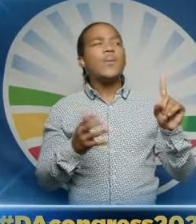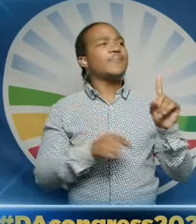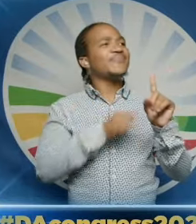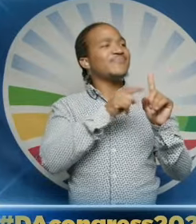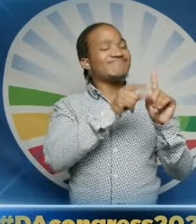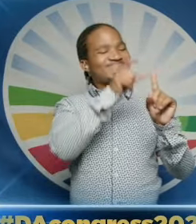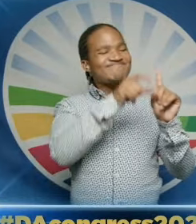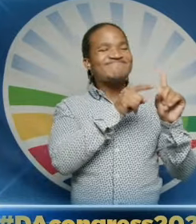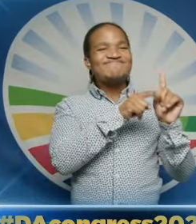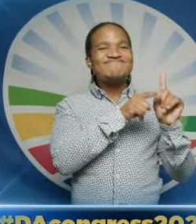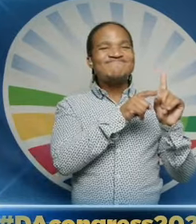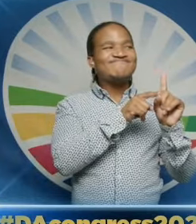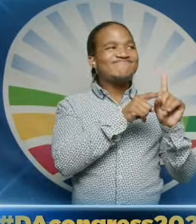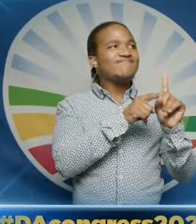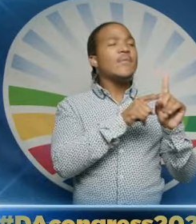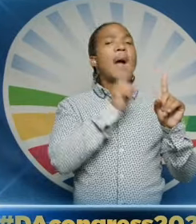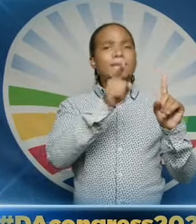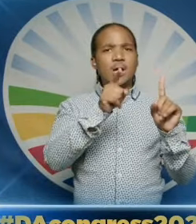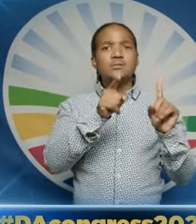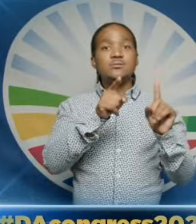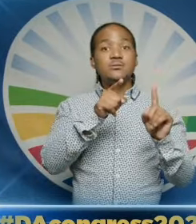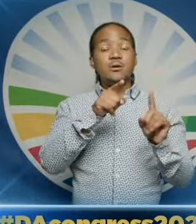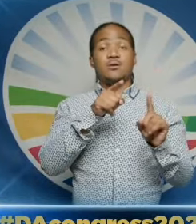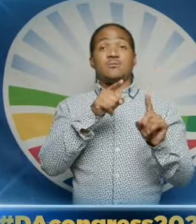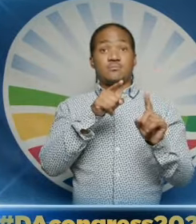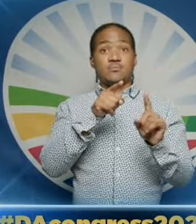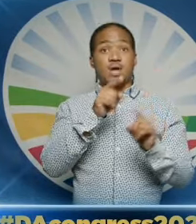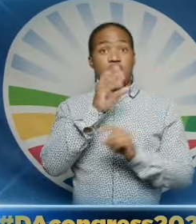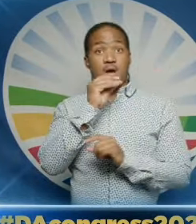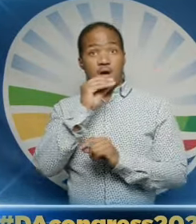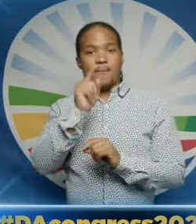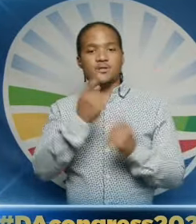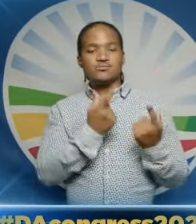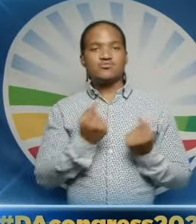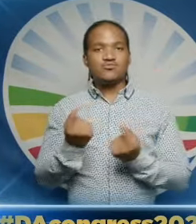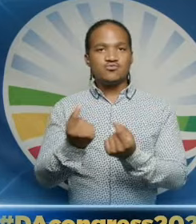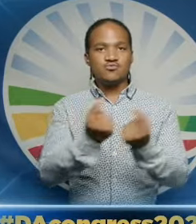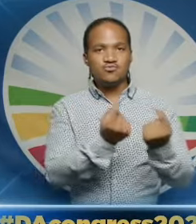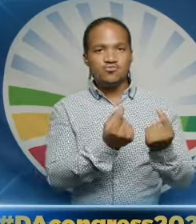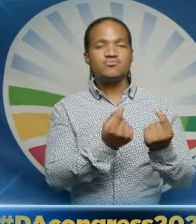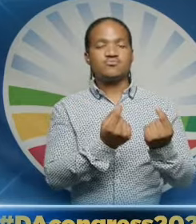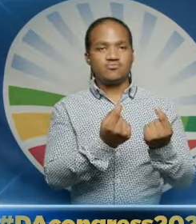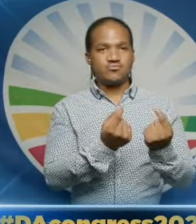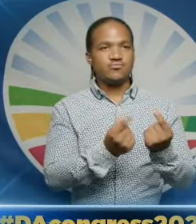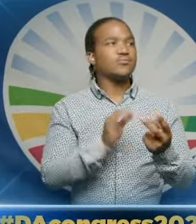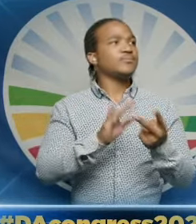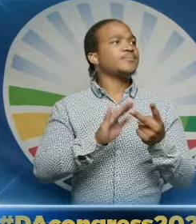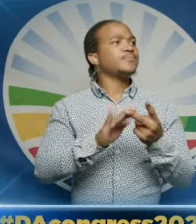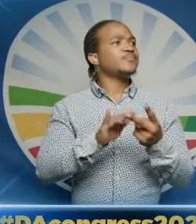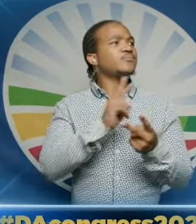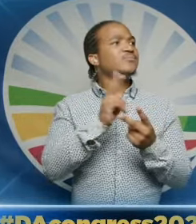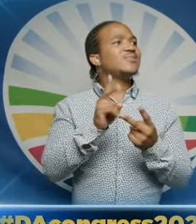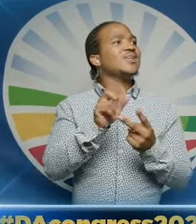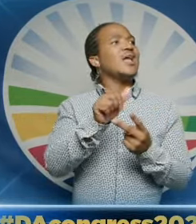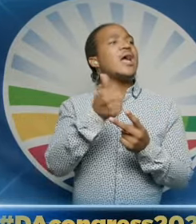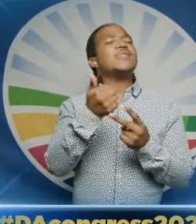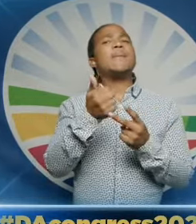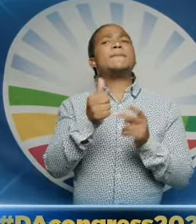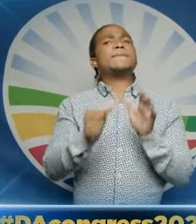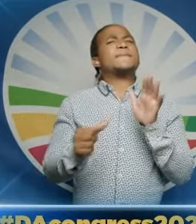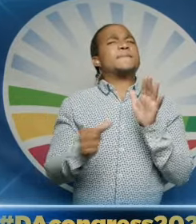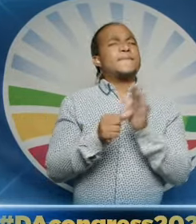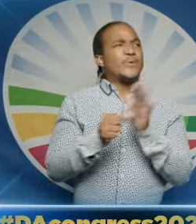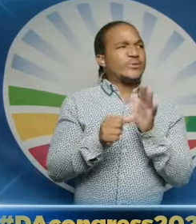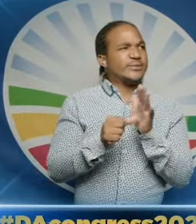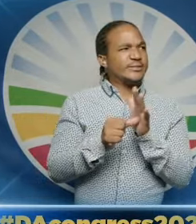a good leader walks the talk. A good leader ensures that they are anchored in our values. And one of the most important